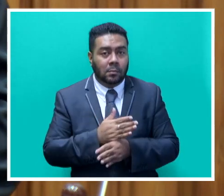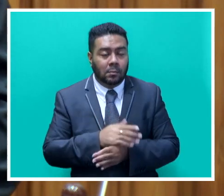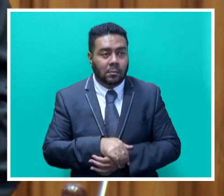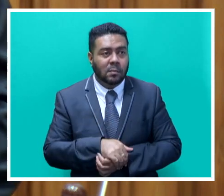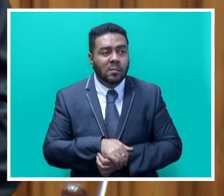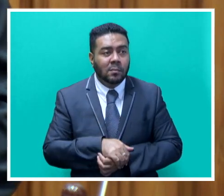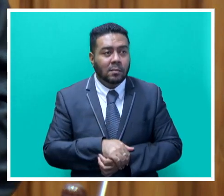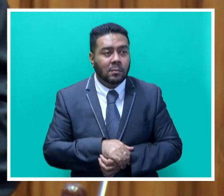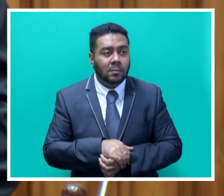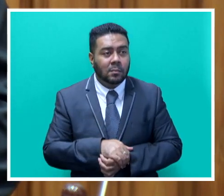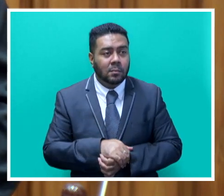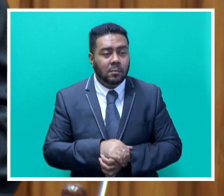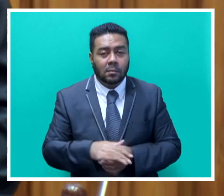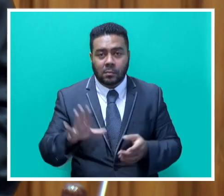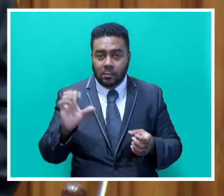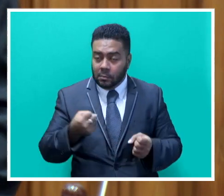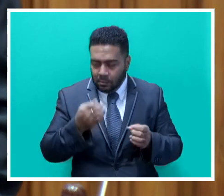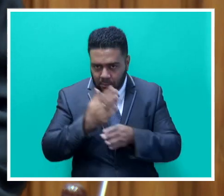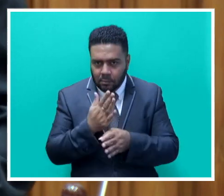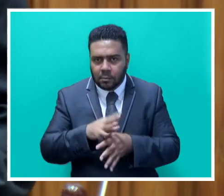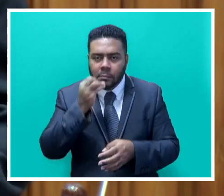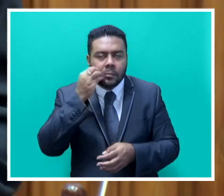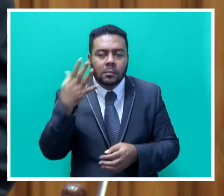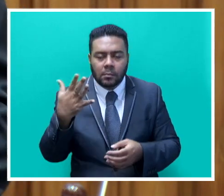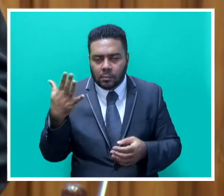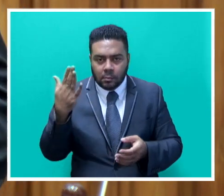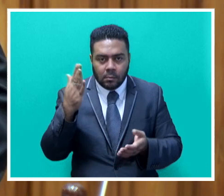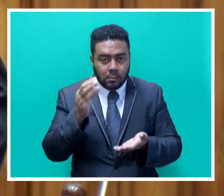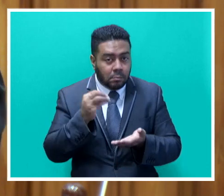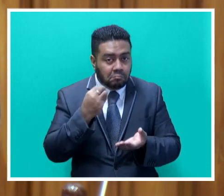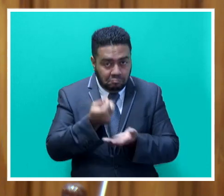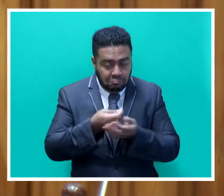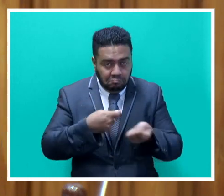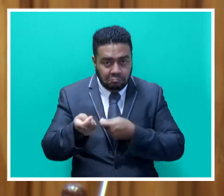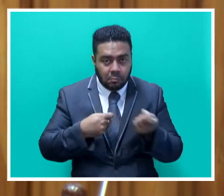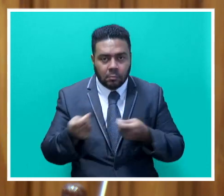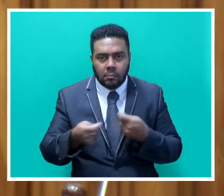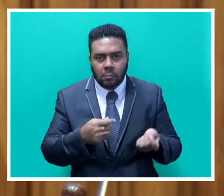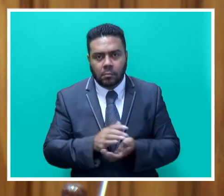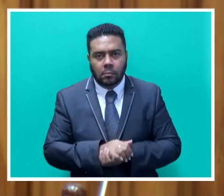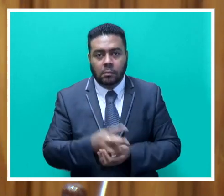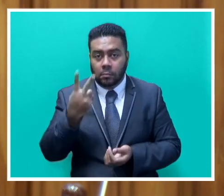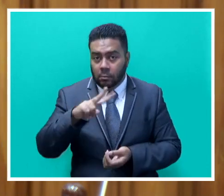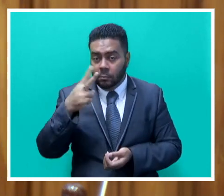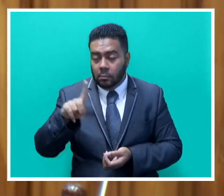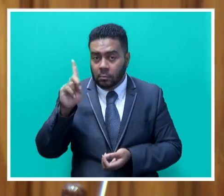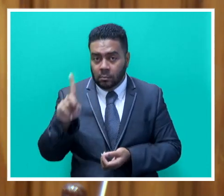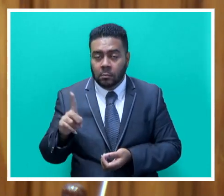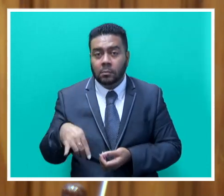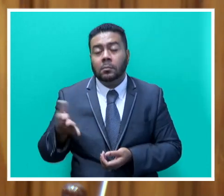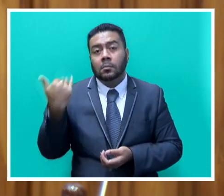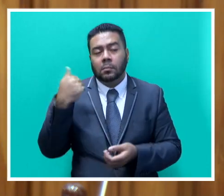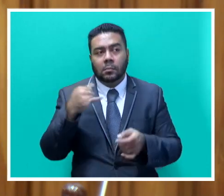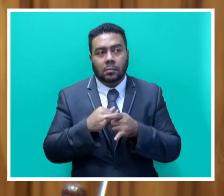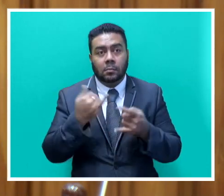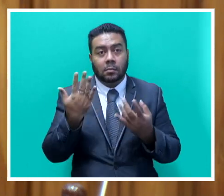to go and to the supermarket. Honorable Speaker, on Saturday, 14th of August, 2021, last Saturday, we had our first